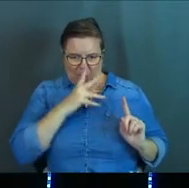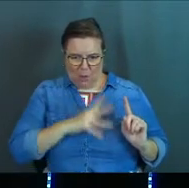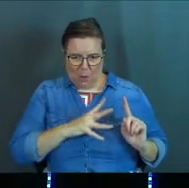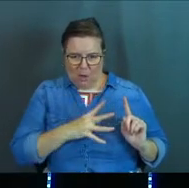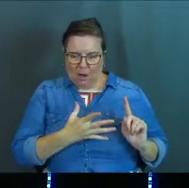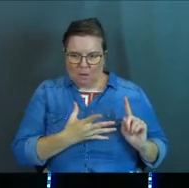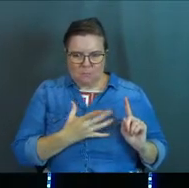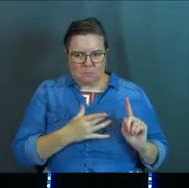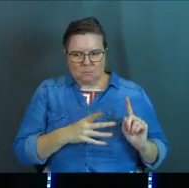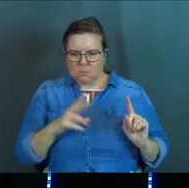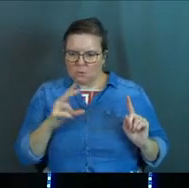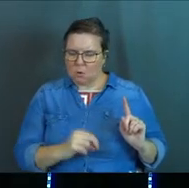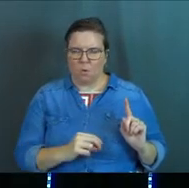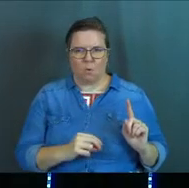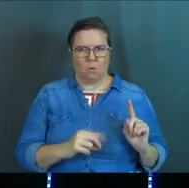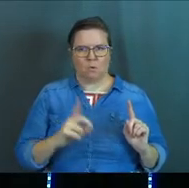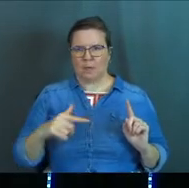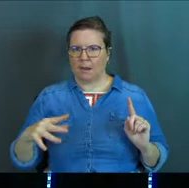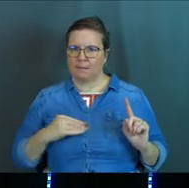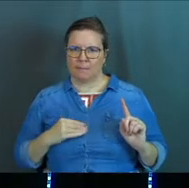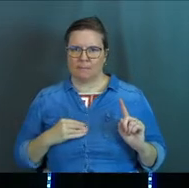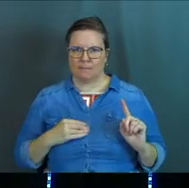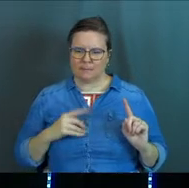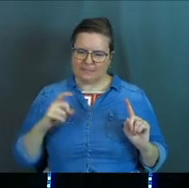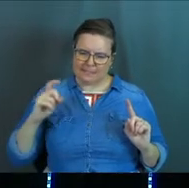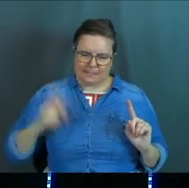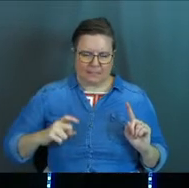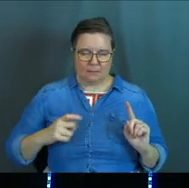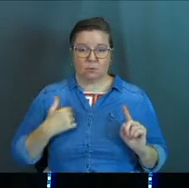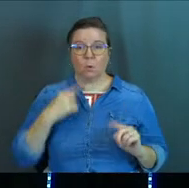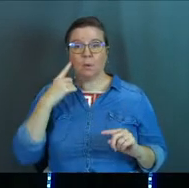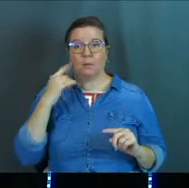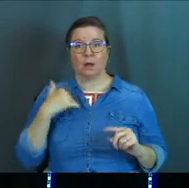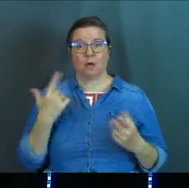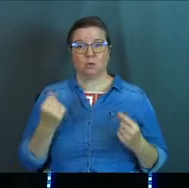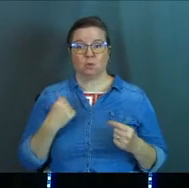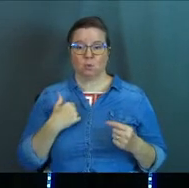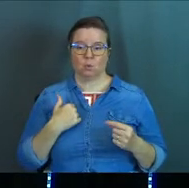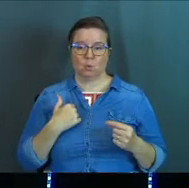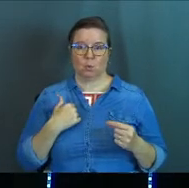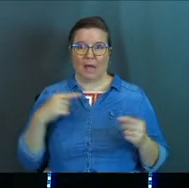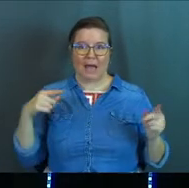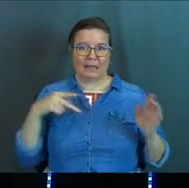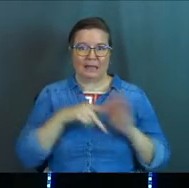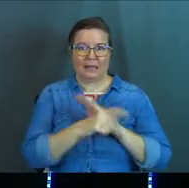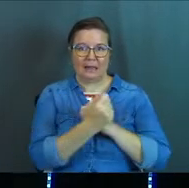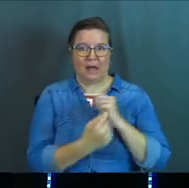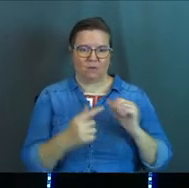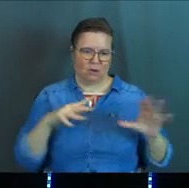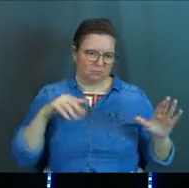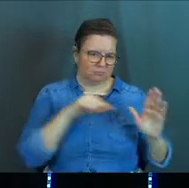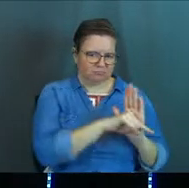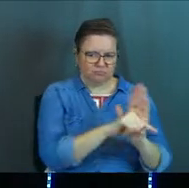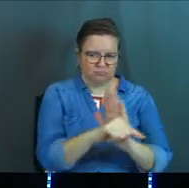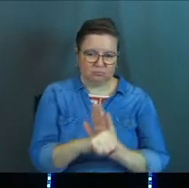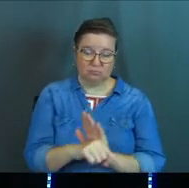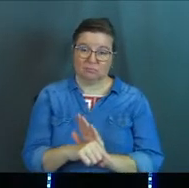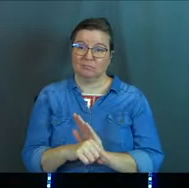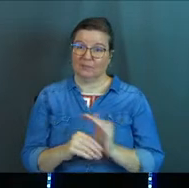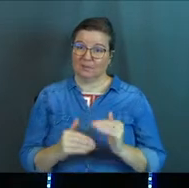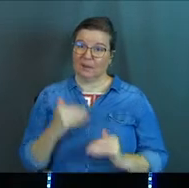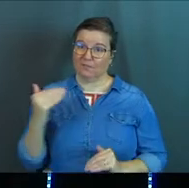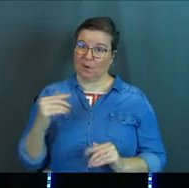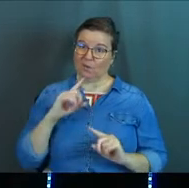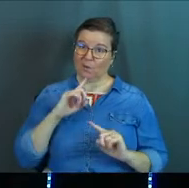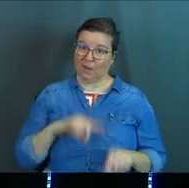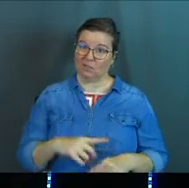would dare not respect me and bow down to me. And so I think I'll do a genocide. Bit of an